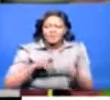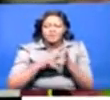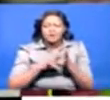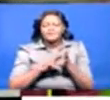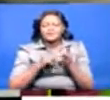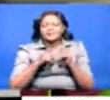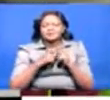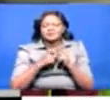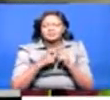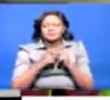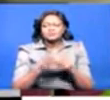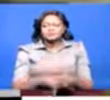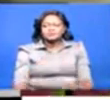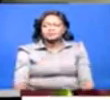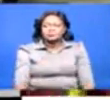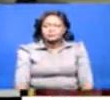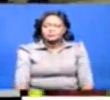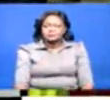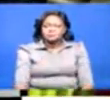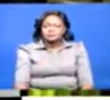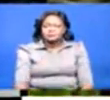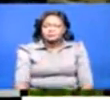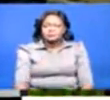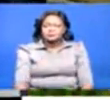that is usually the order. Madam.